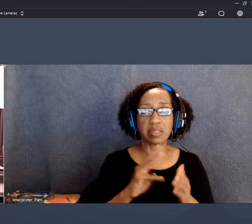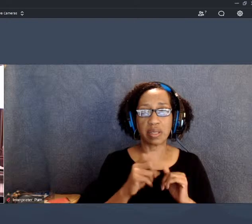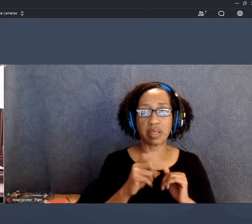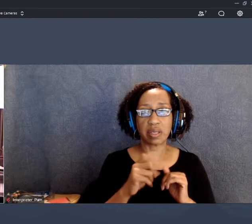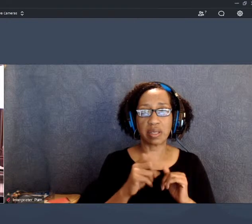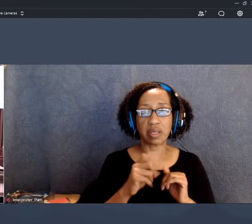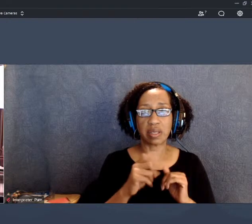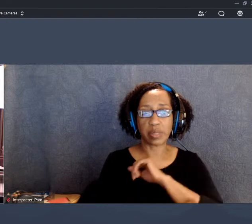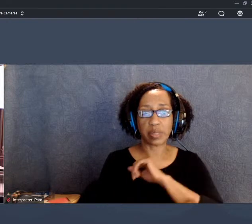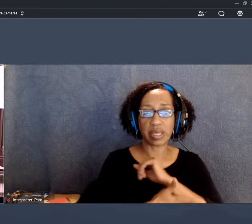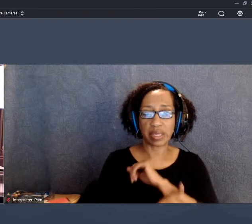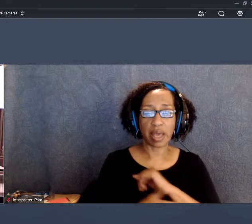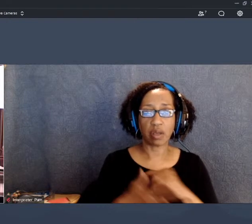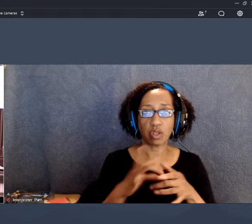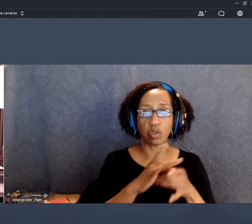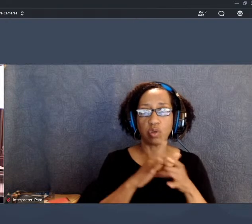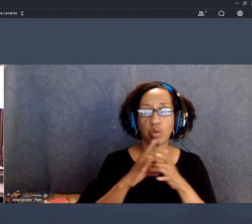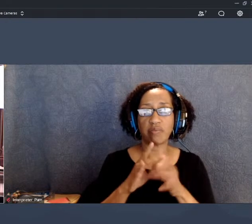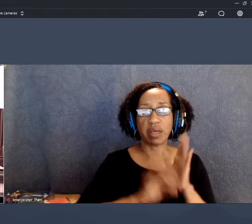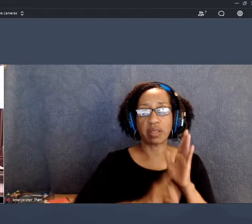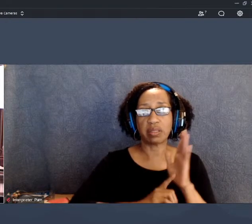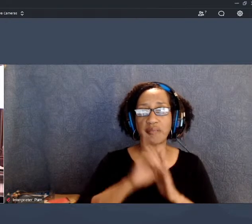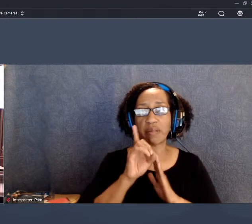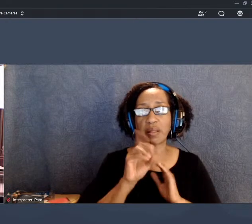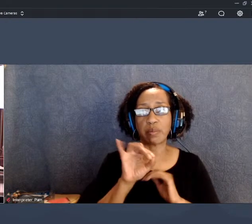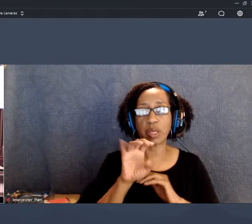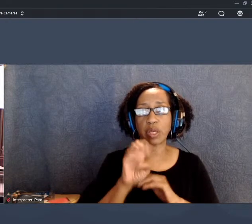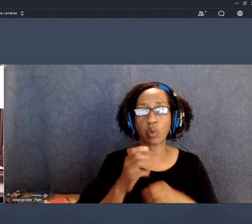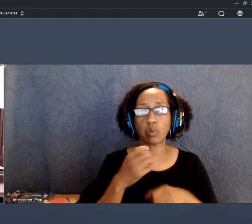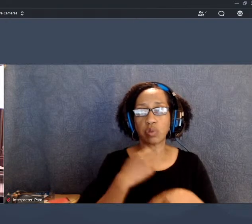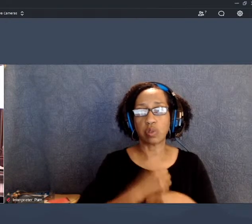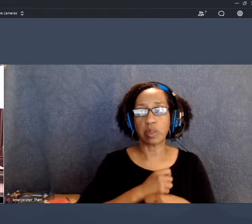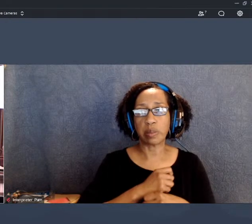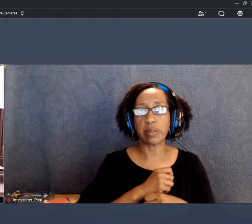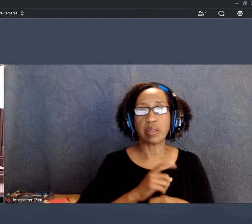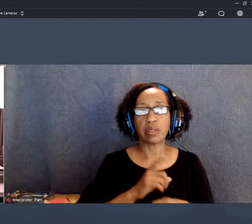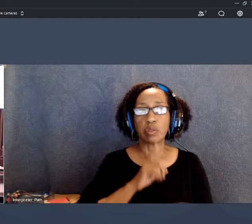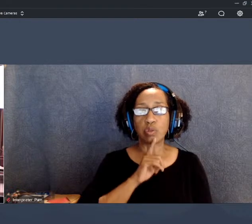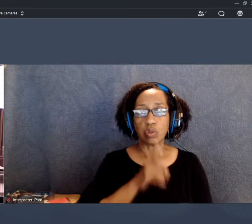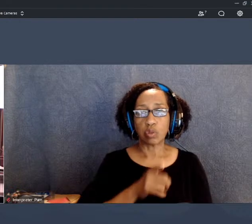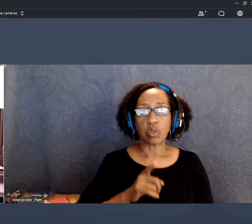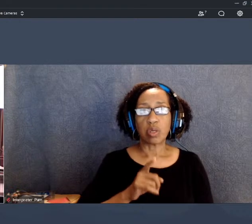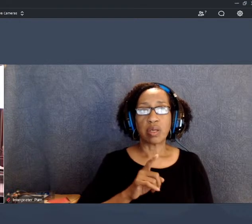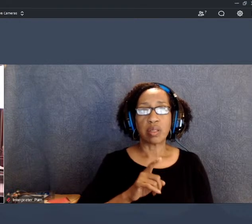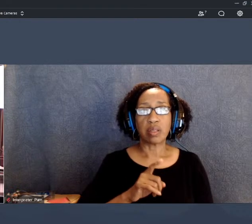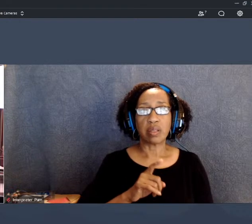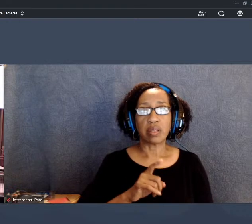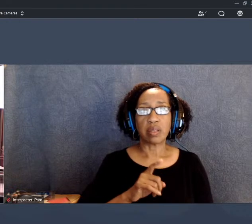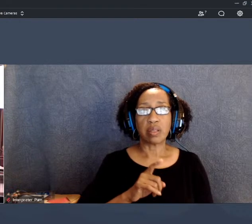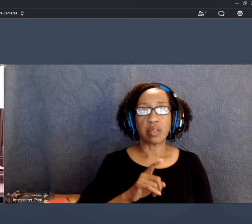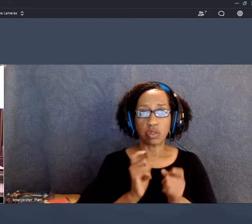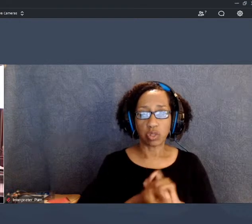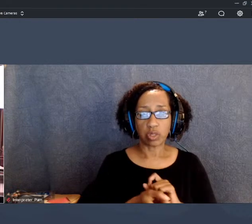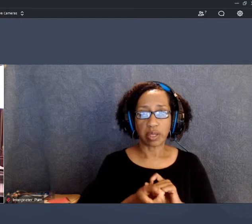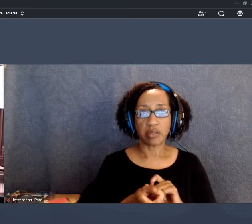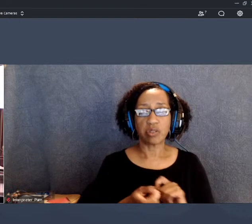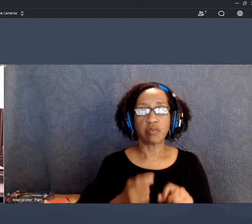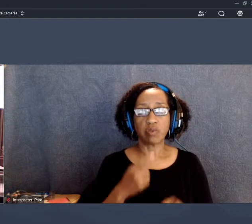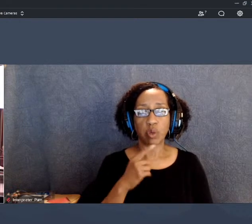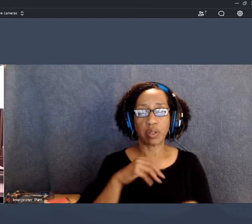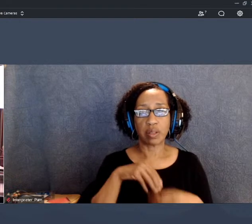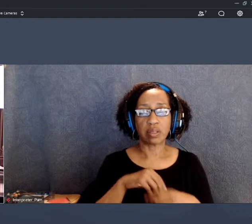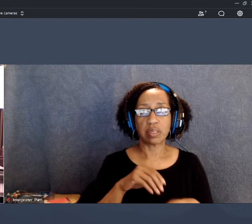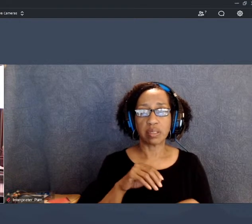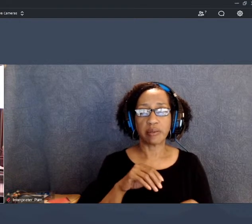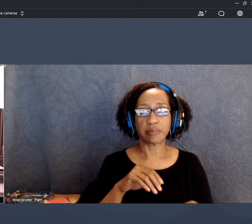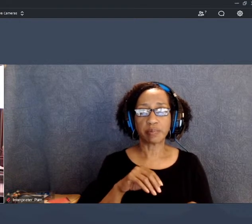Development Code, so as to make certain changes in the use districts provided in said ordinance. Up for